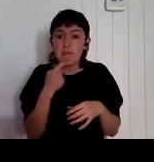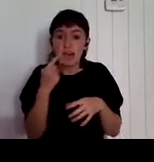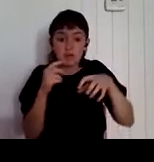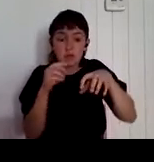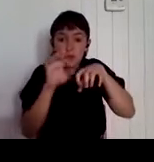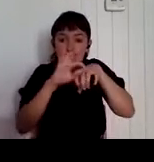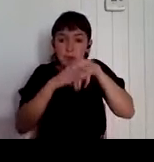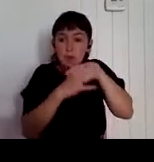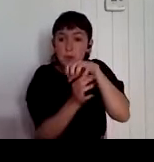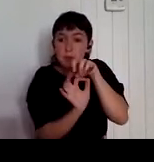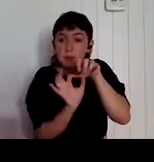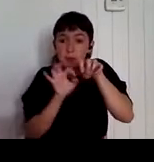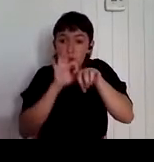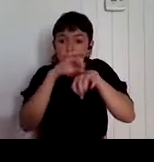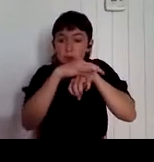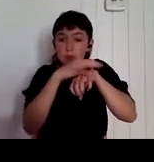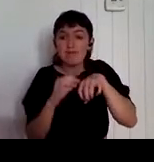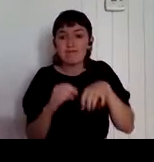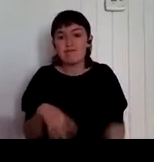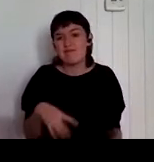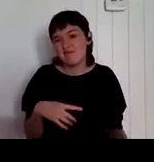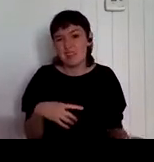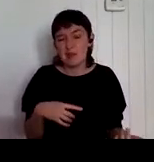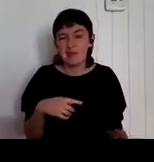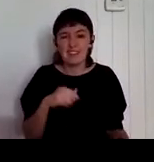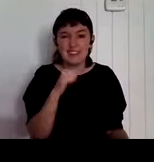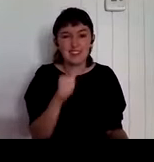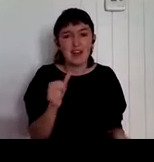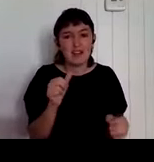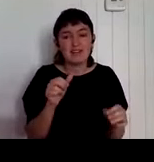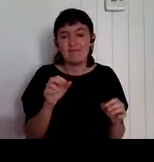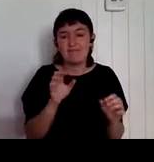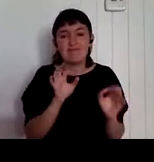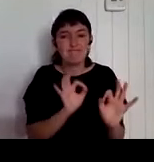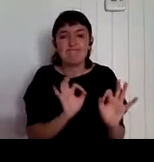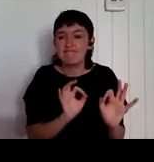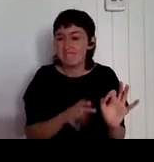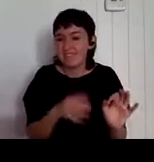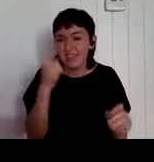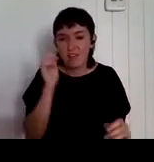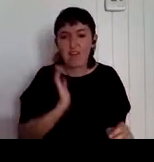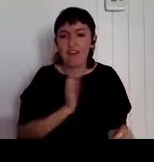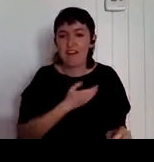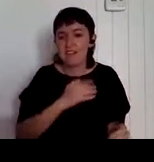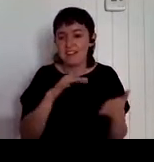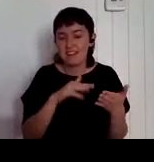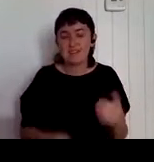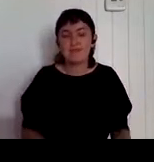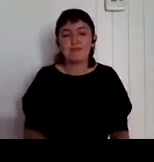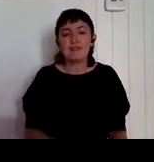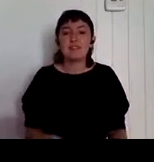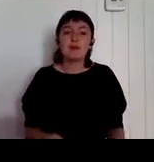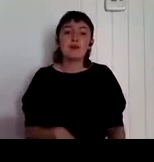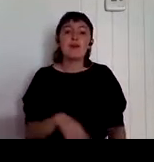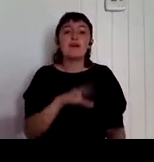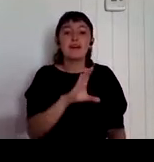that's not, that's no longer what we want to be working with. Um, so Clidia is, I'd say a couple months. The polyp